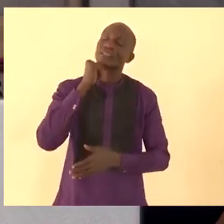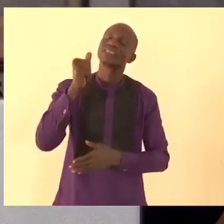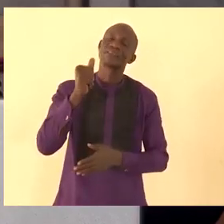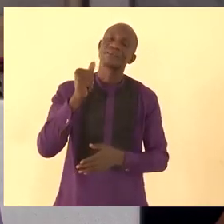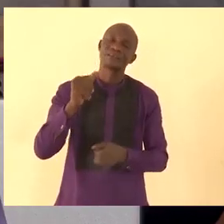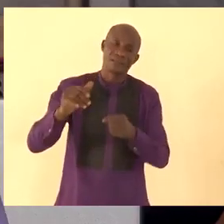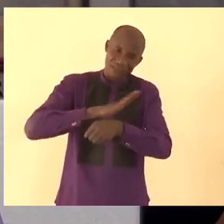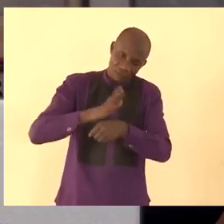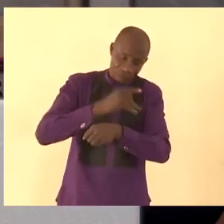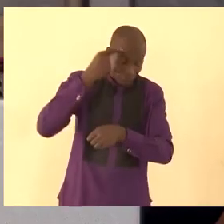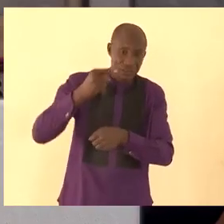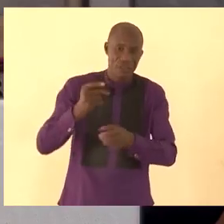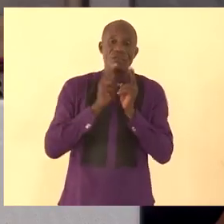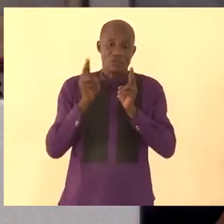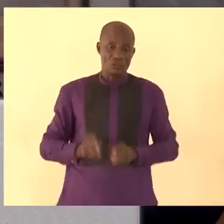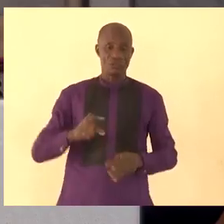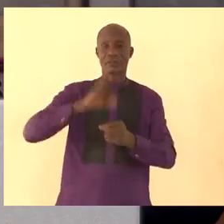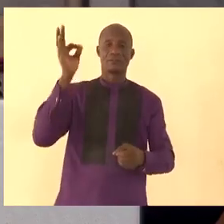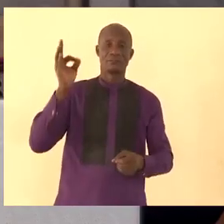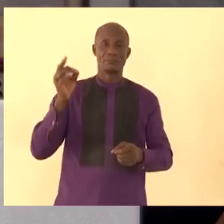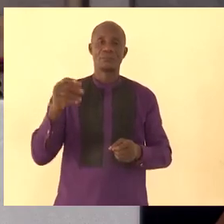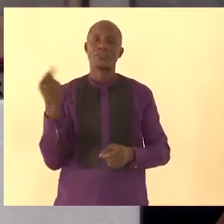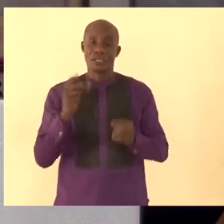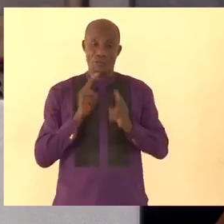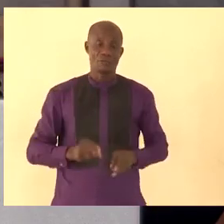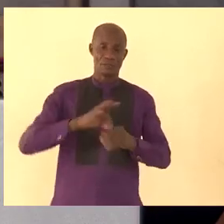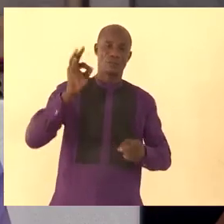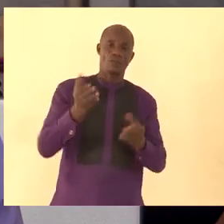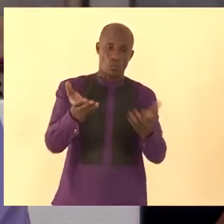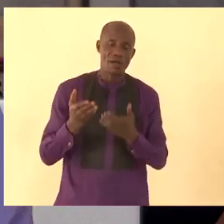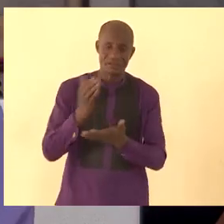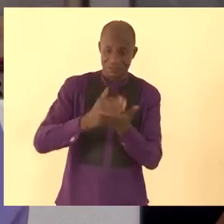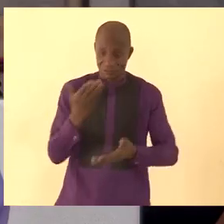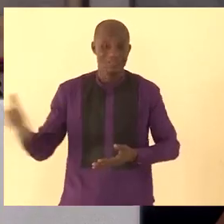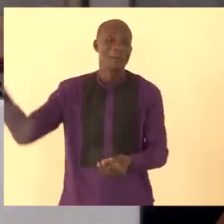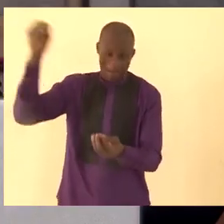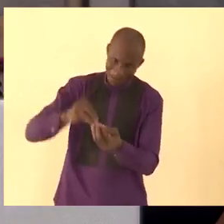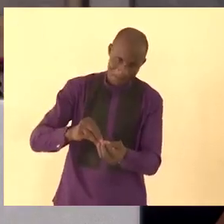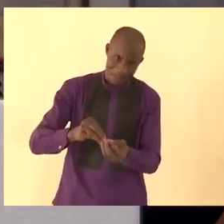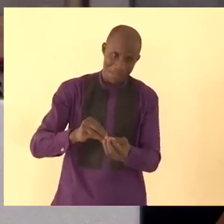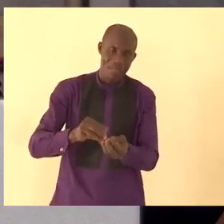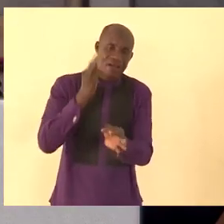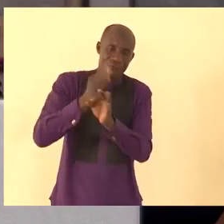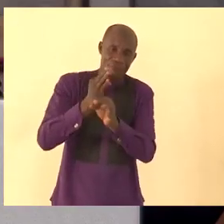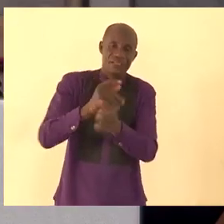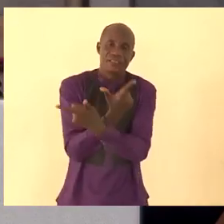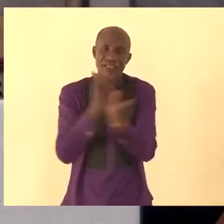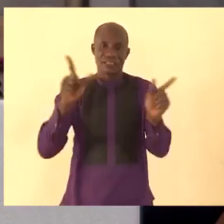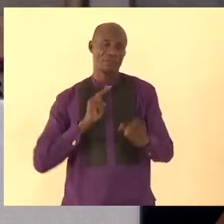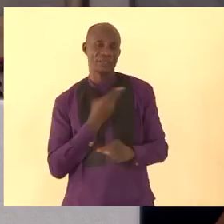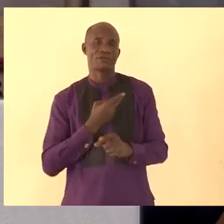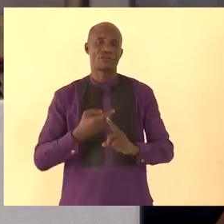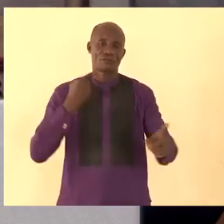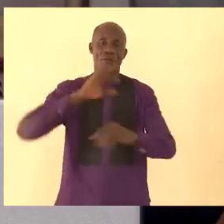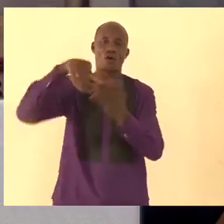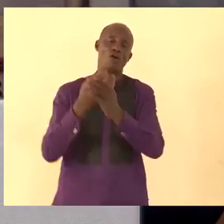not enough for the human spirit? The human spirit wants something more. Faith liberates us from all the